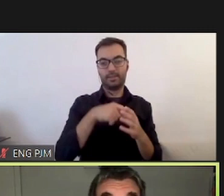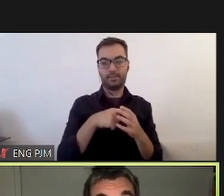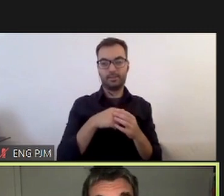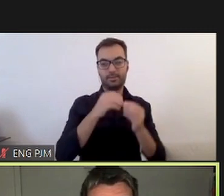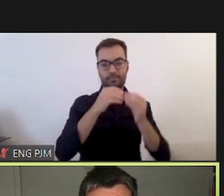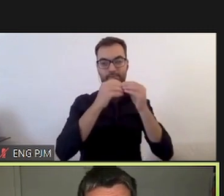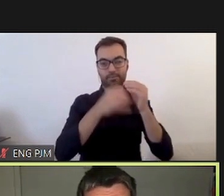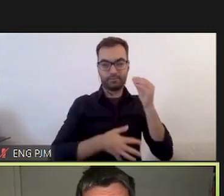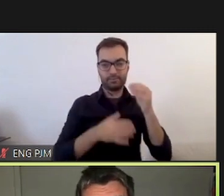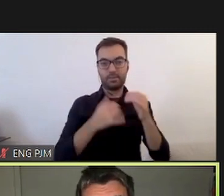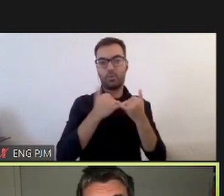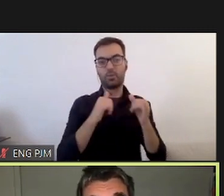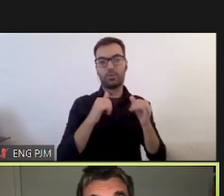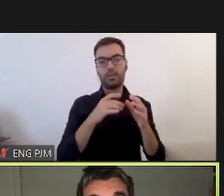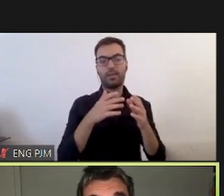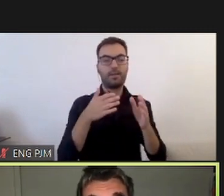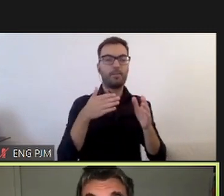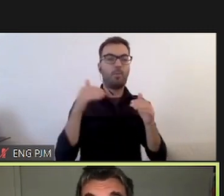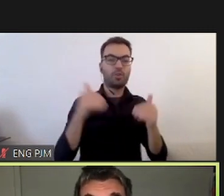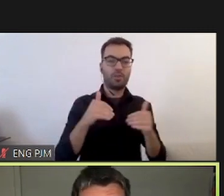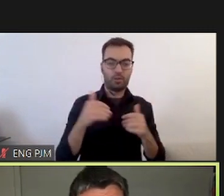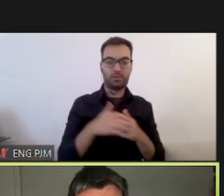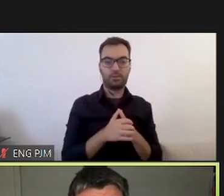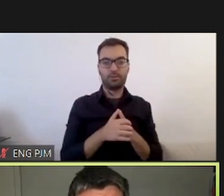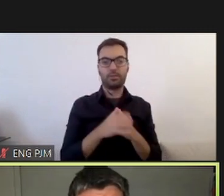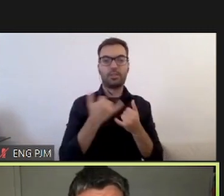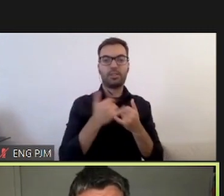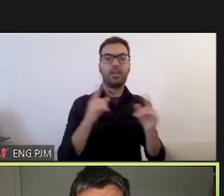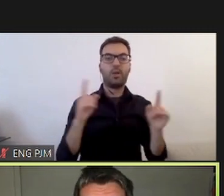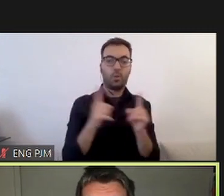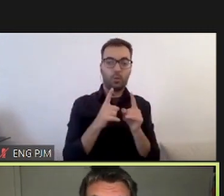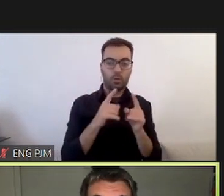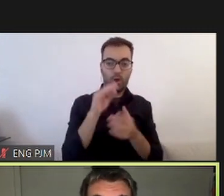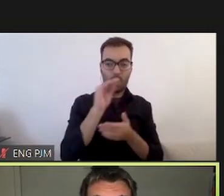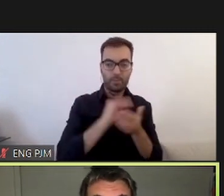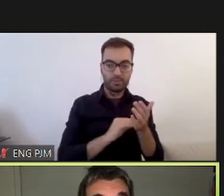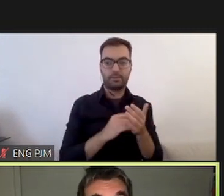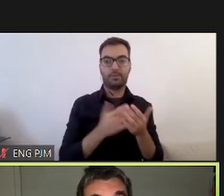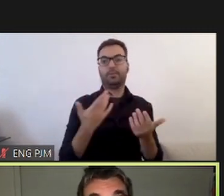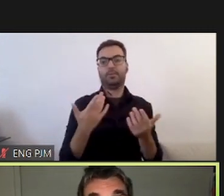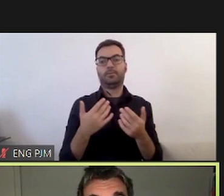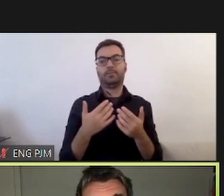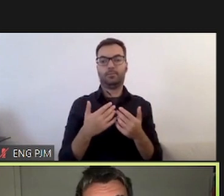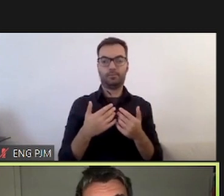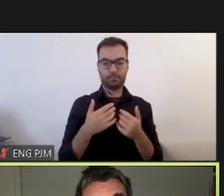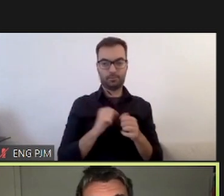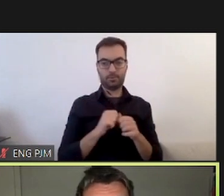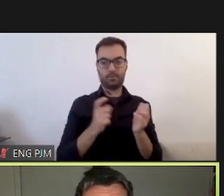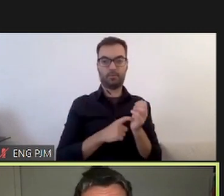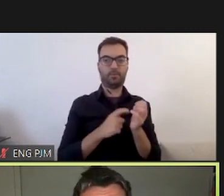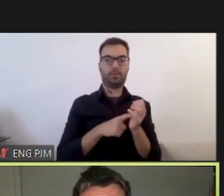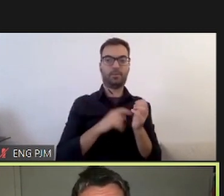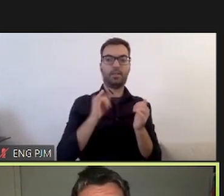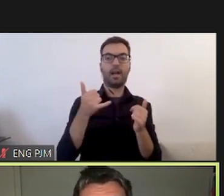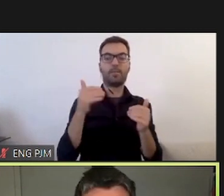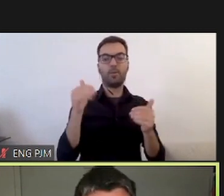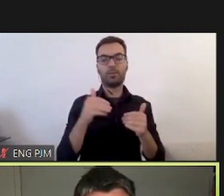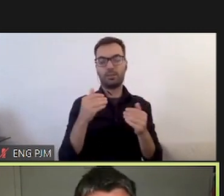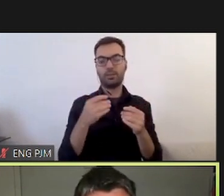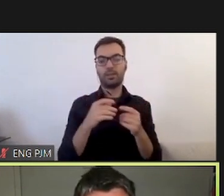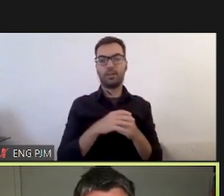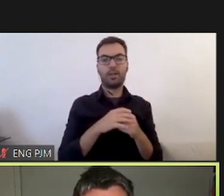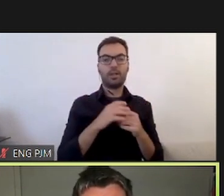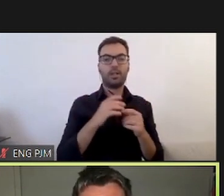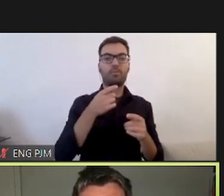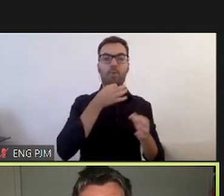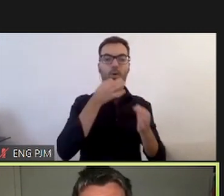is a different scenario. So for example, if there is only a short description, there is some recommendation how you can address